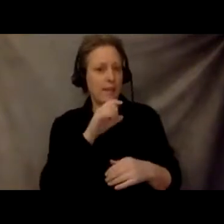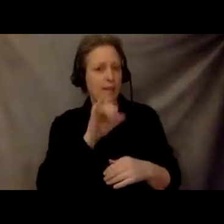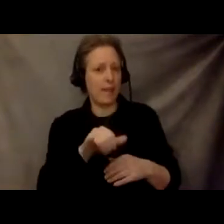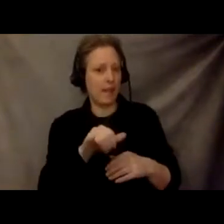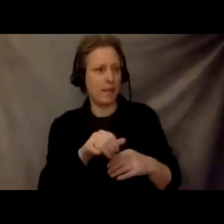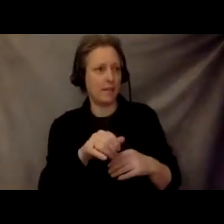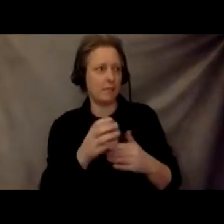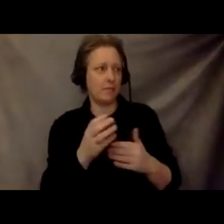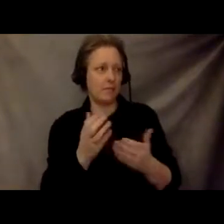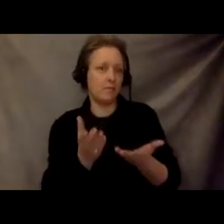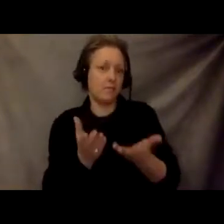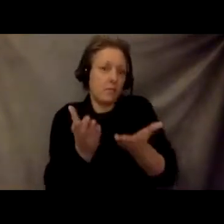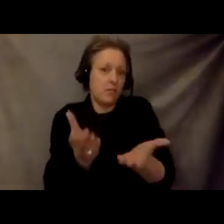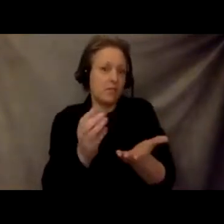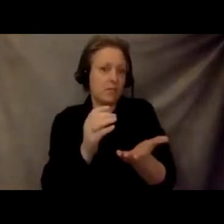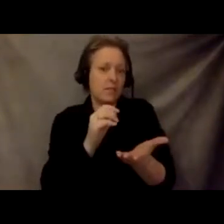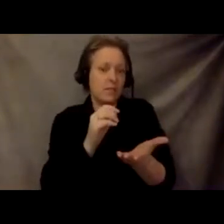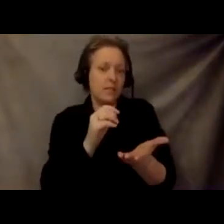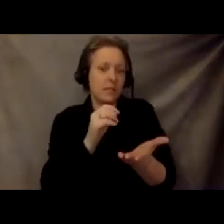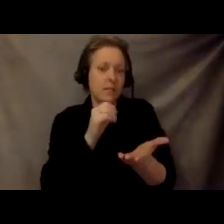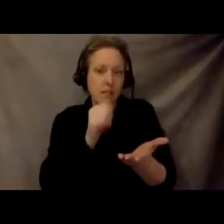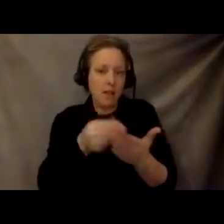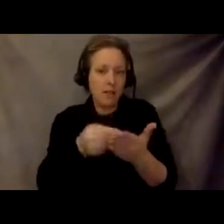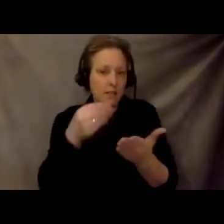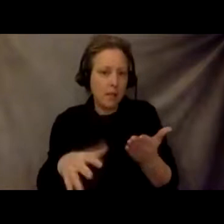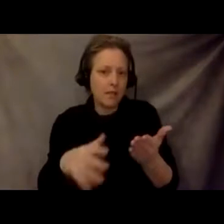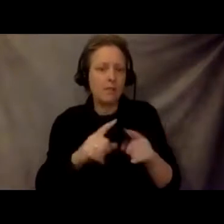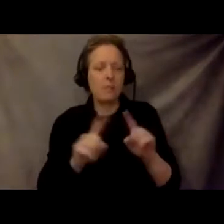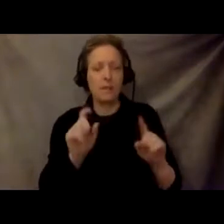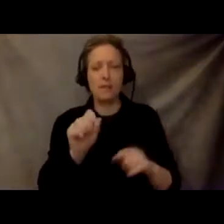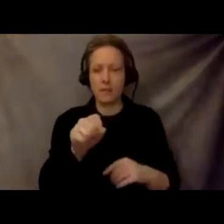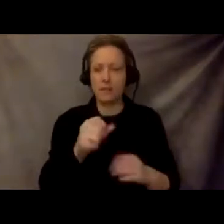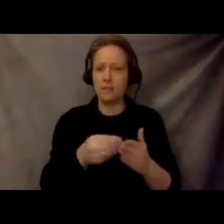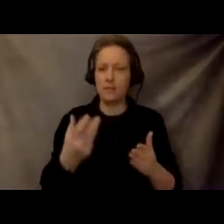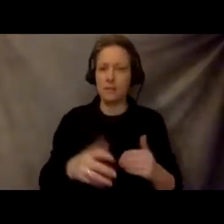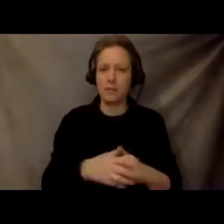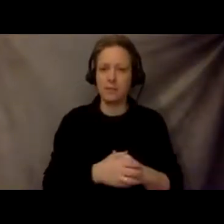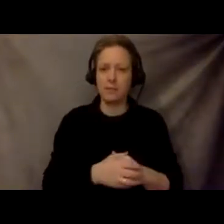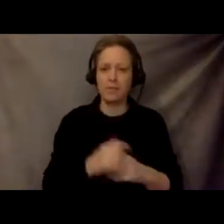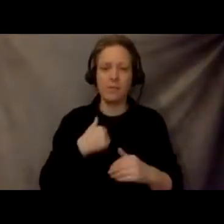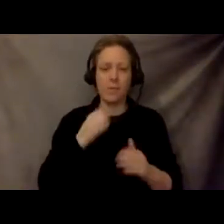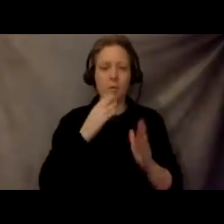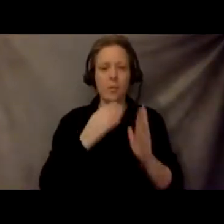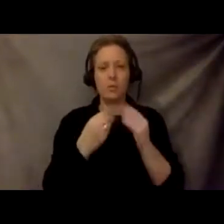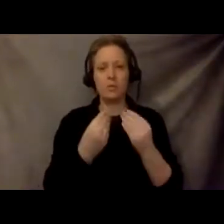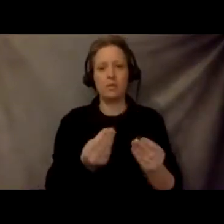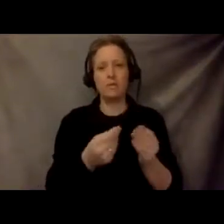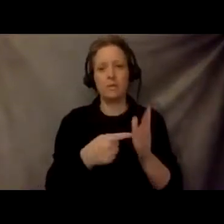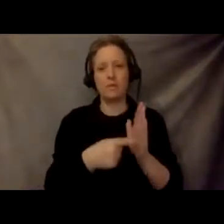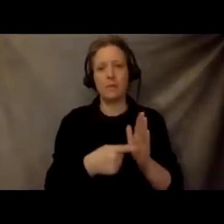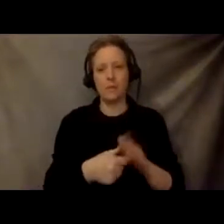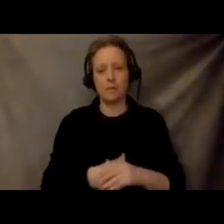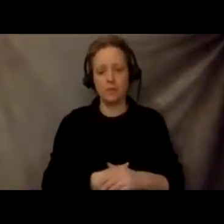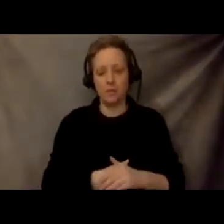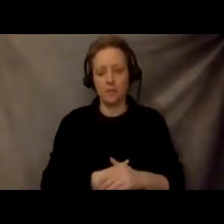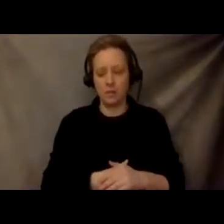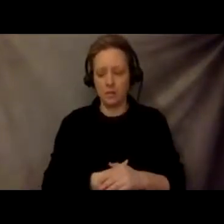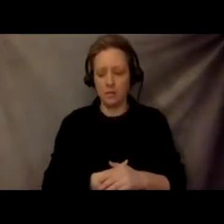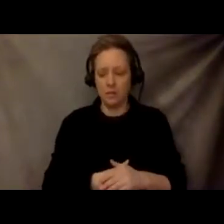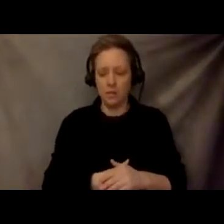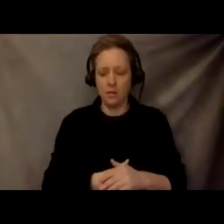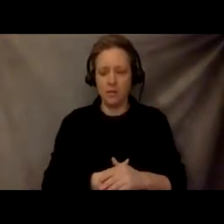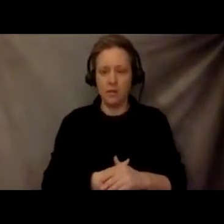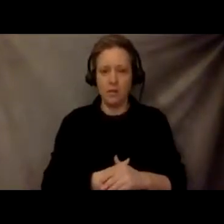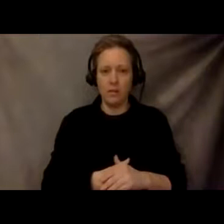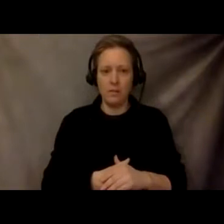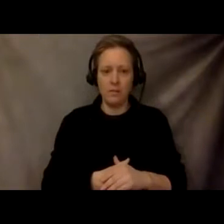couple of examples as to why not. Counties, I've always said, they paint with broad brushes. We're meant to be